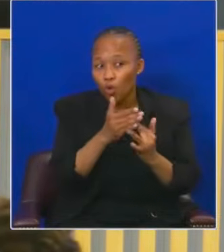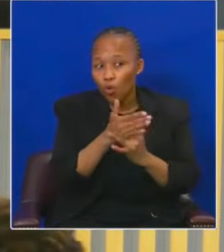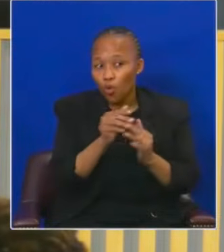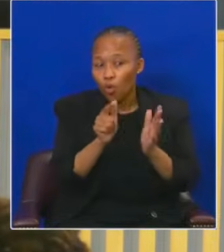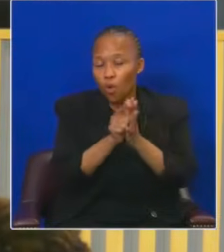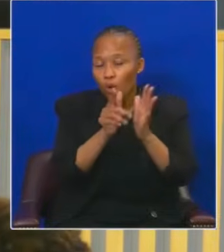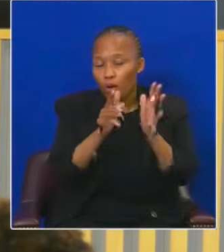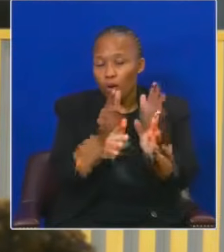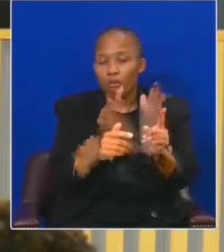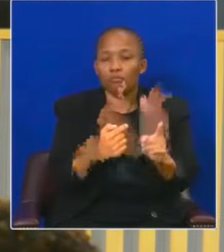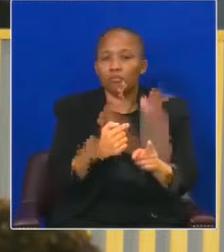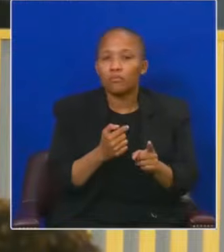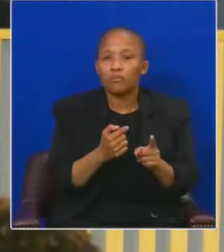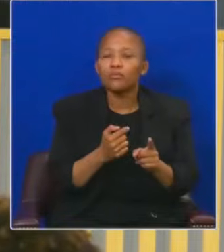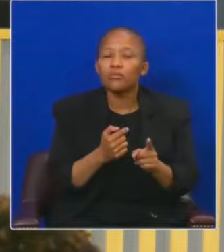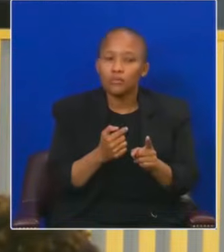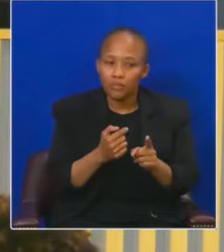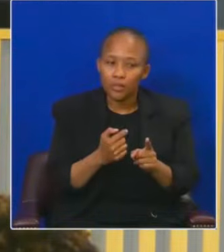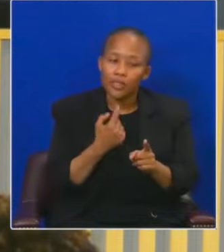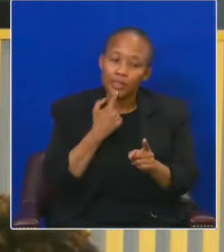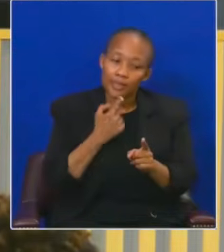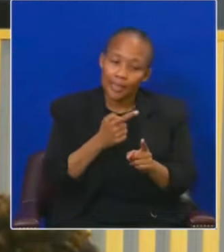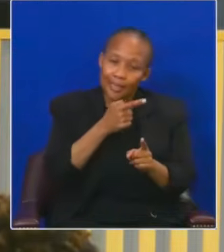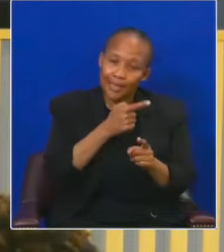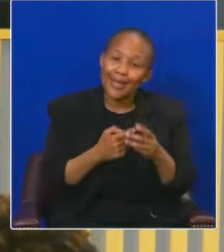bring the spare keys.